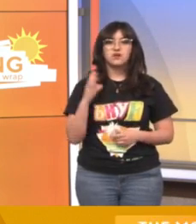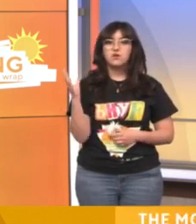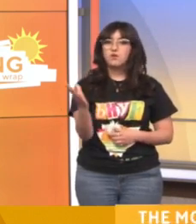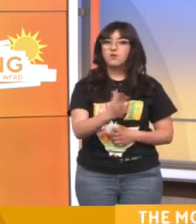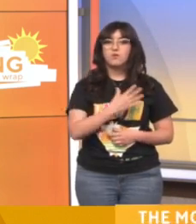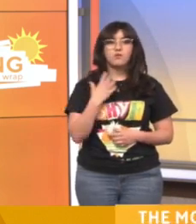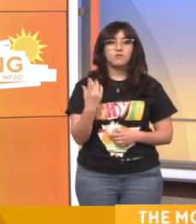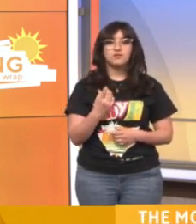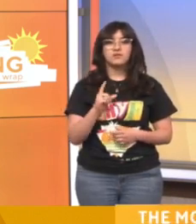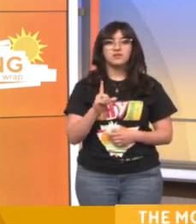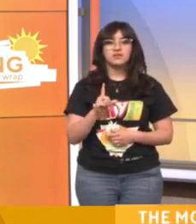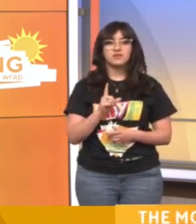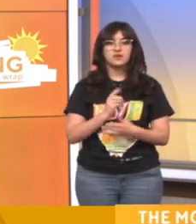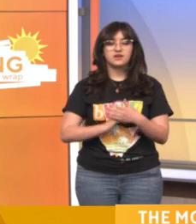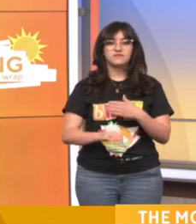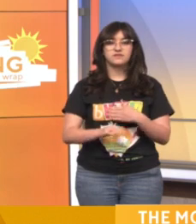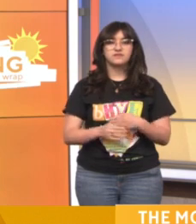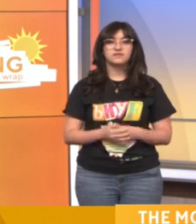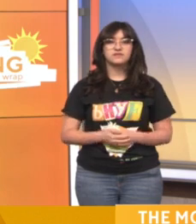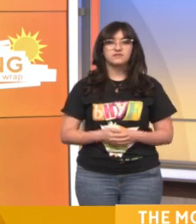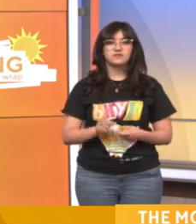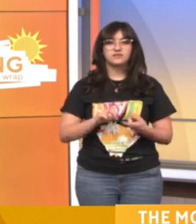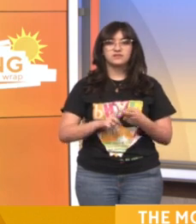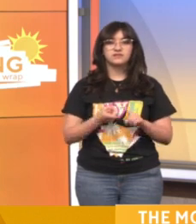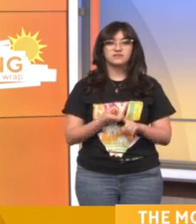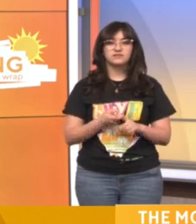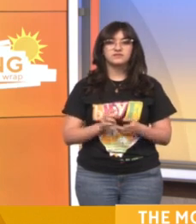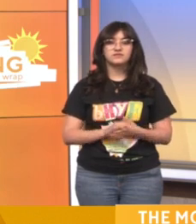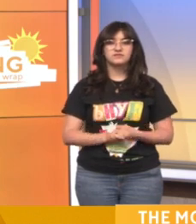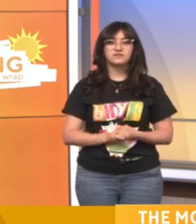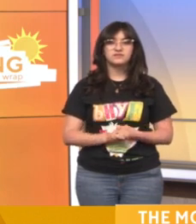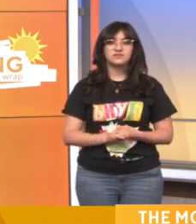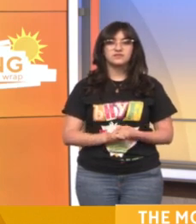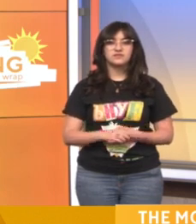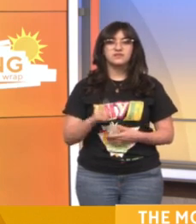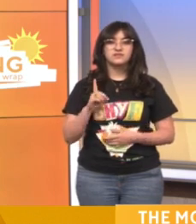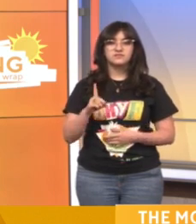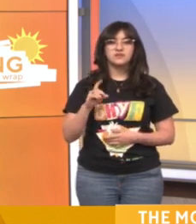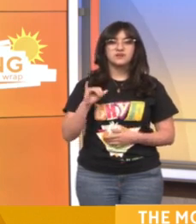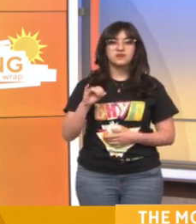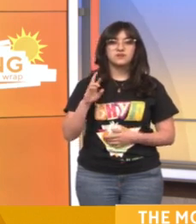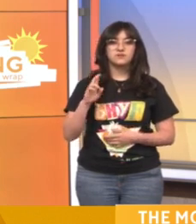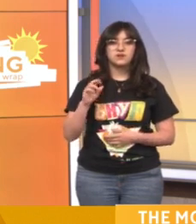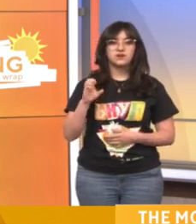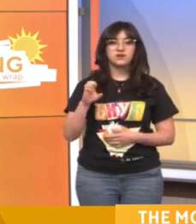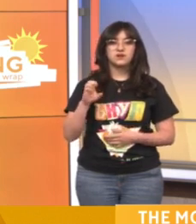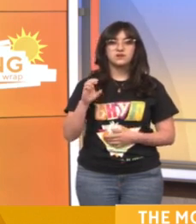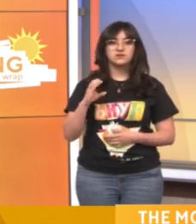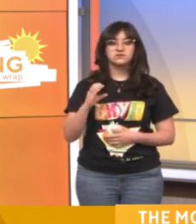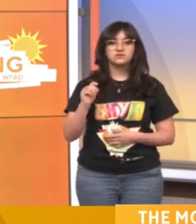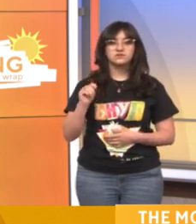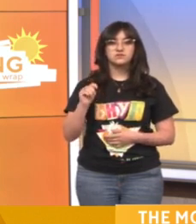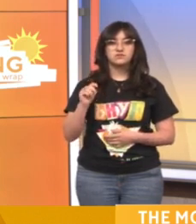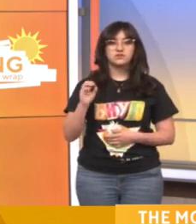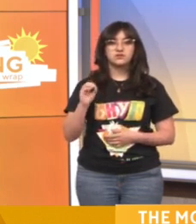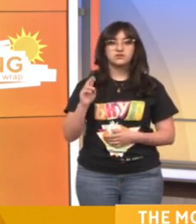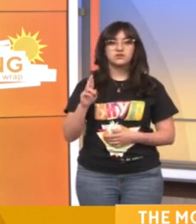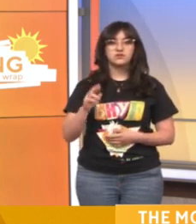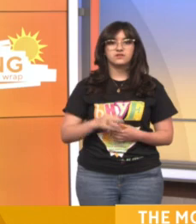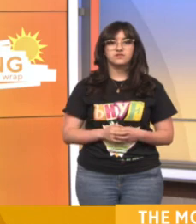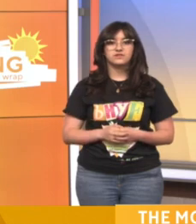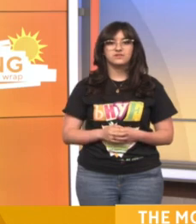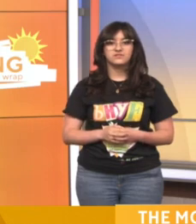a really amazing relationship with Angel Manuel Soto, the director, and I think we had, with obviously the help of